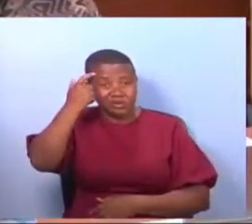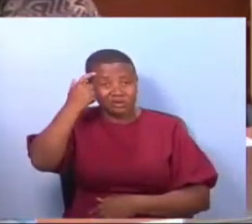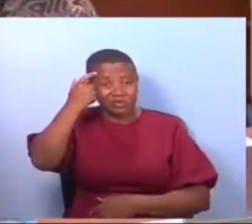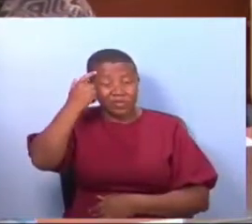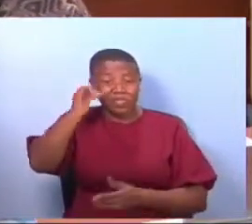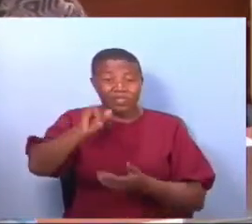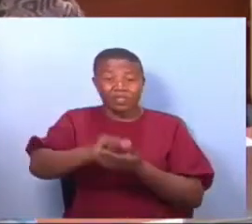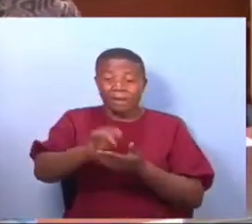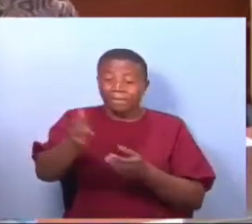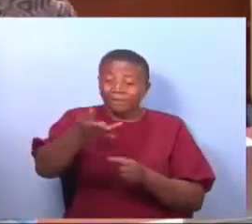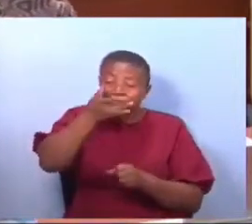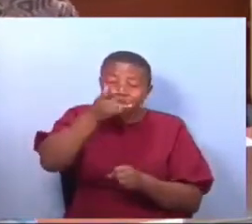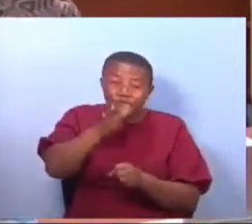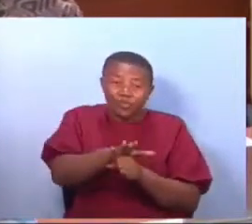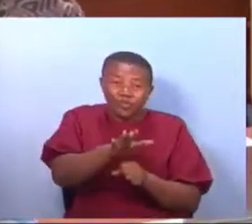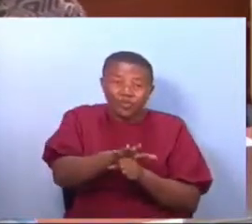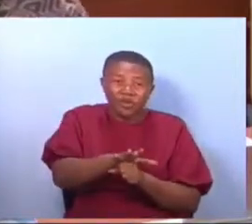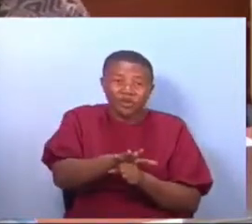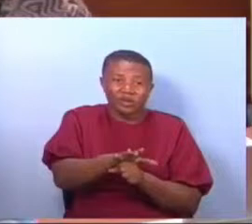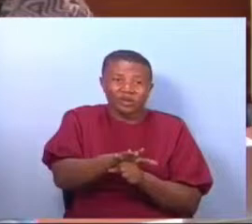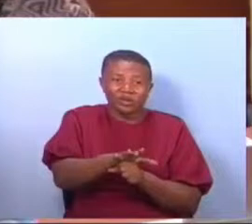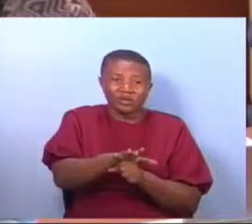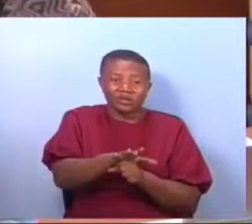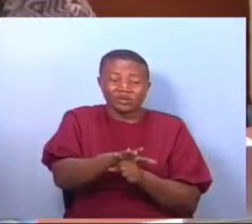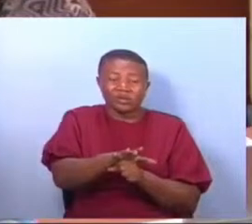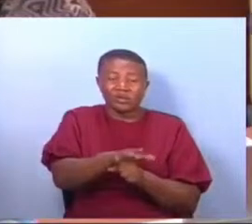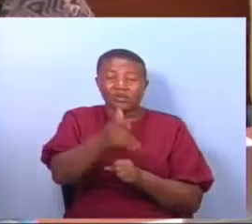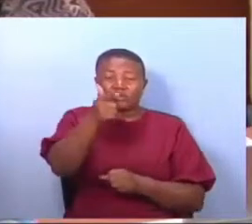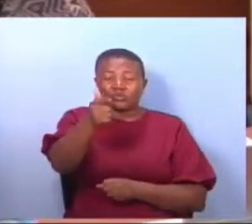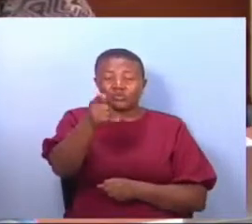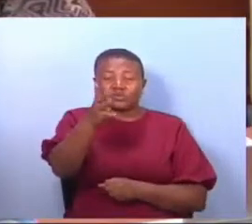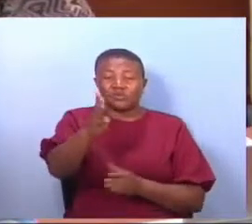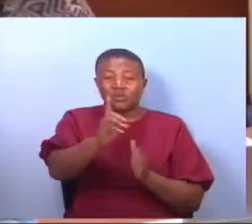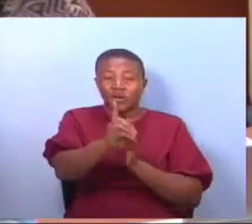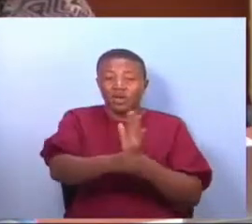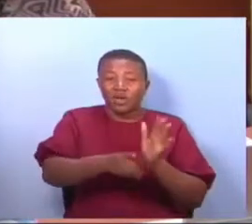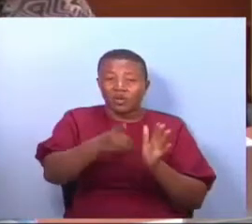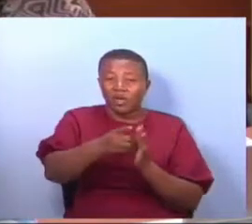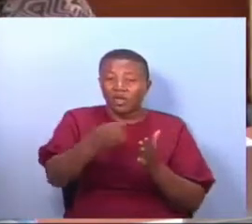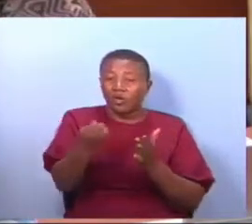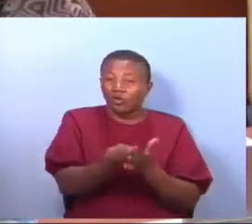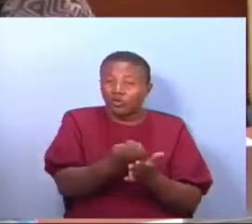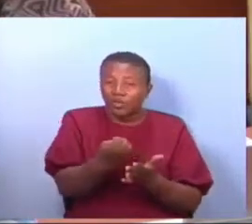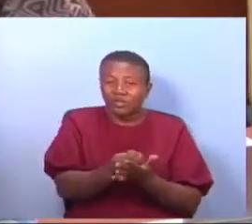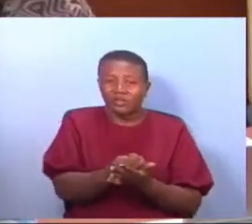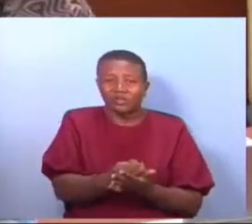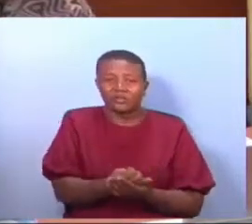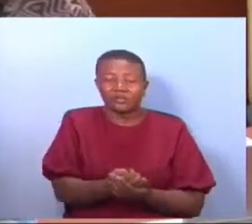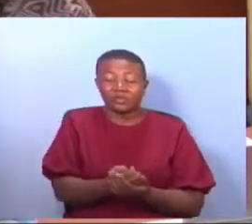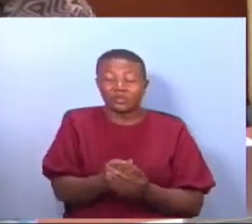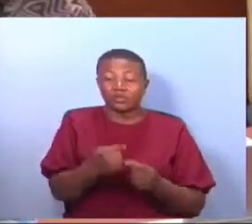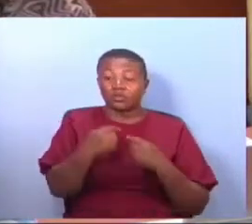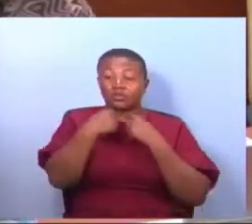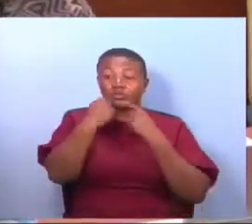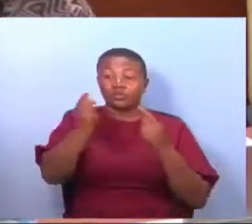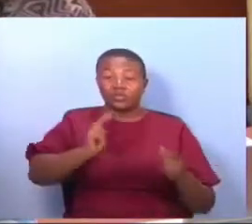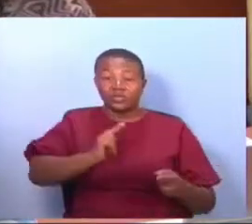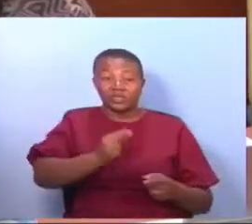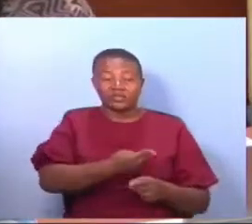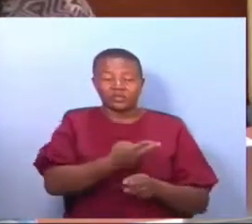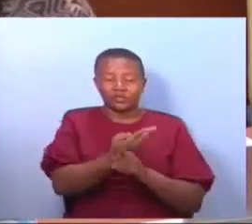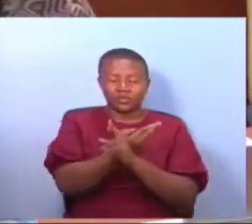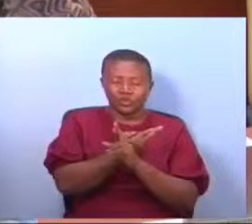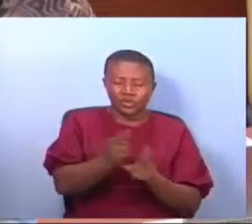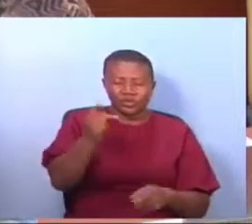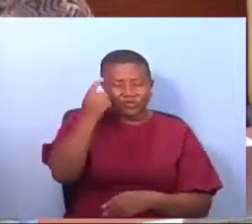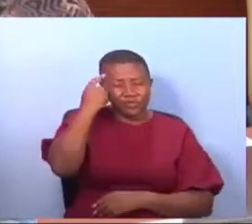that promised a 24-hour economy in opposition. They told us that they were ready for government. Mr.